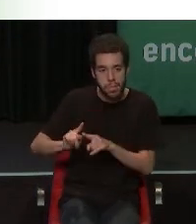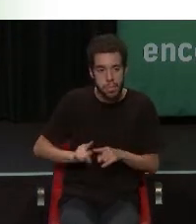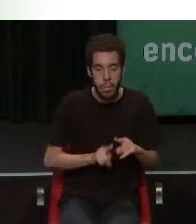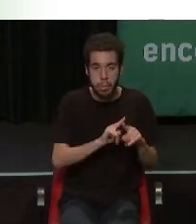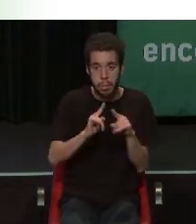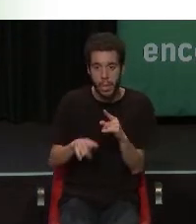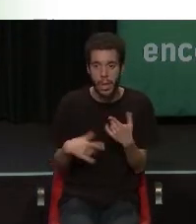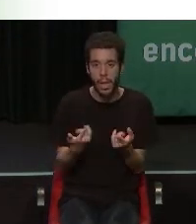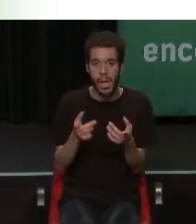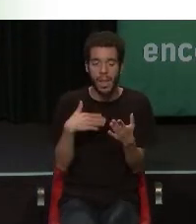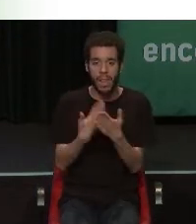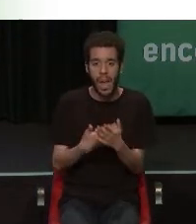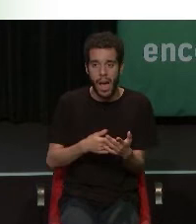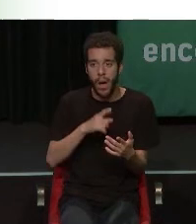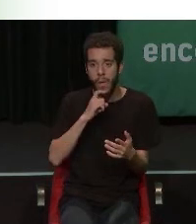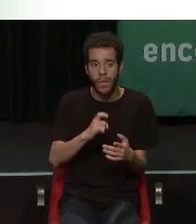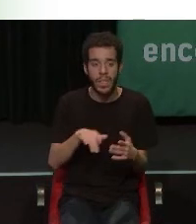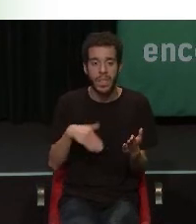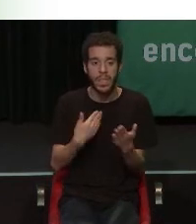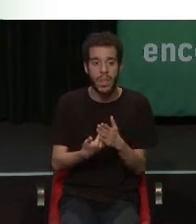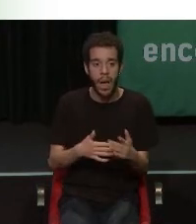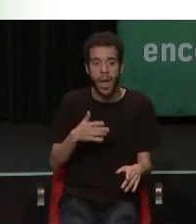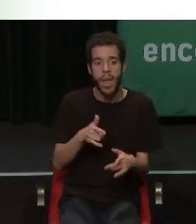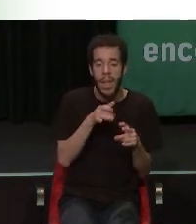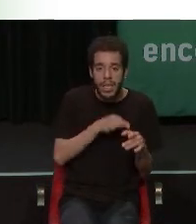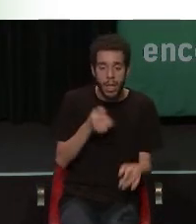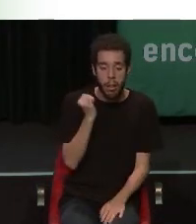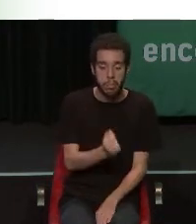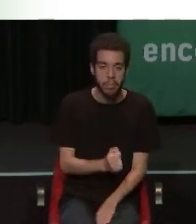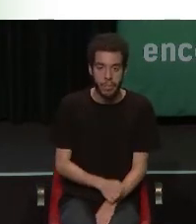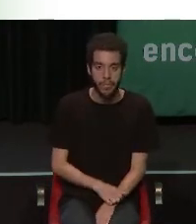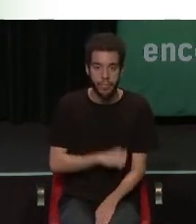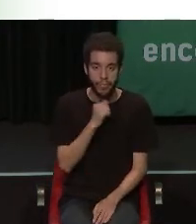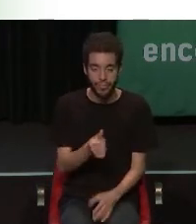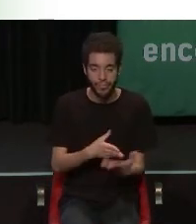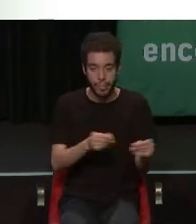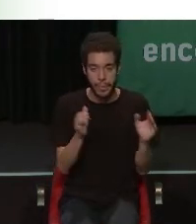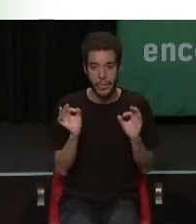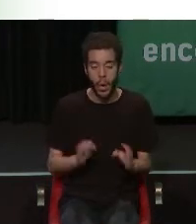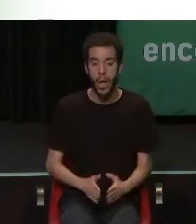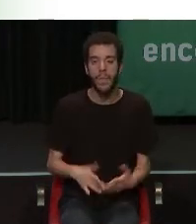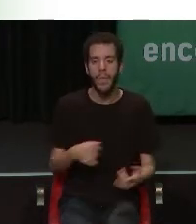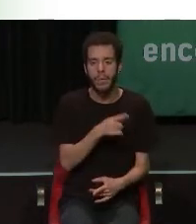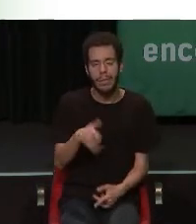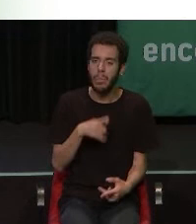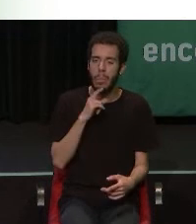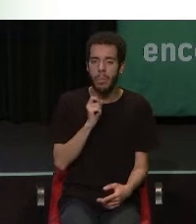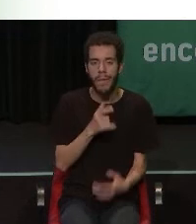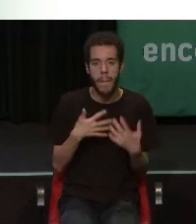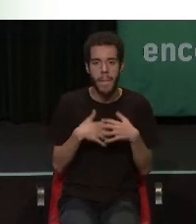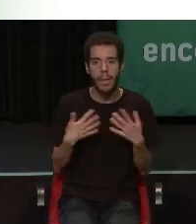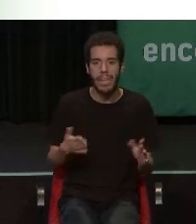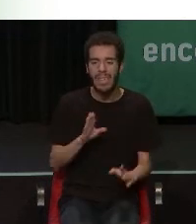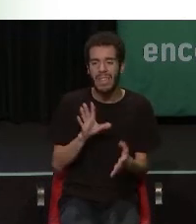signaling pathway, we kill the leukemia cells. Now, you may be asking what happens in terms of